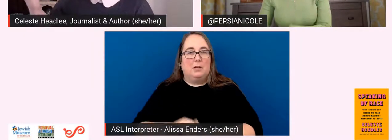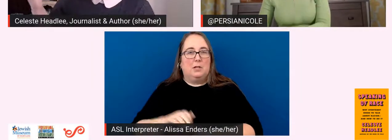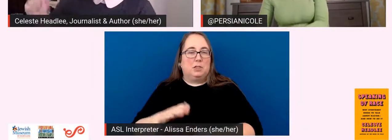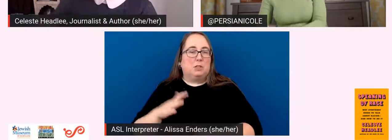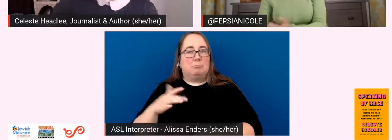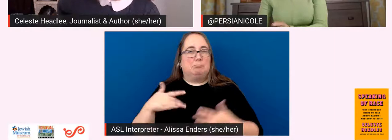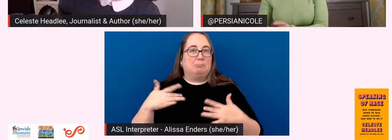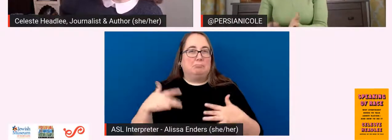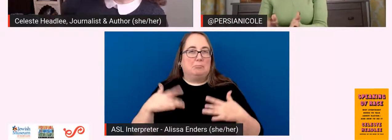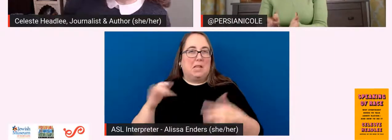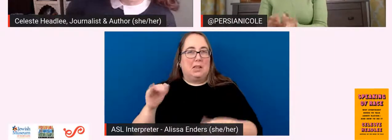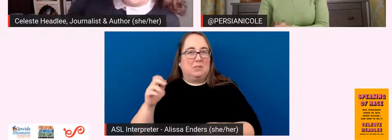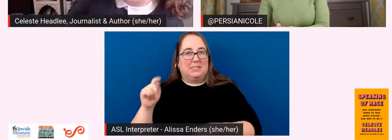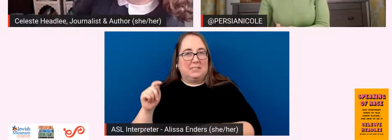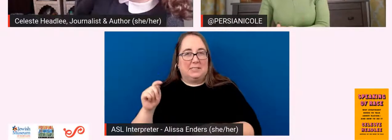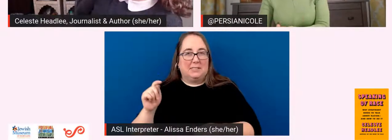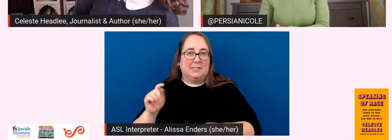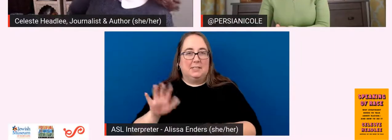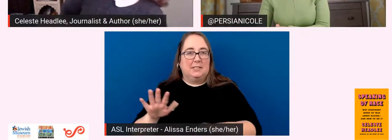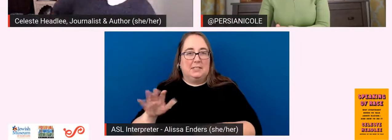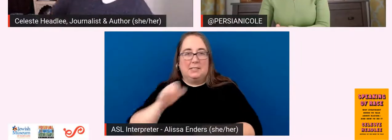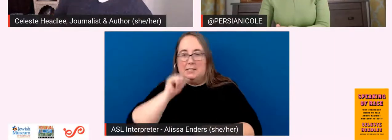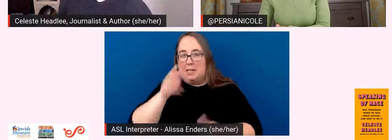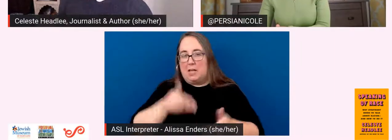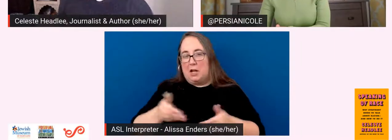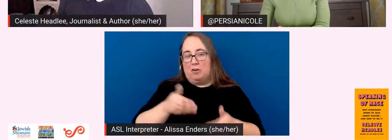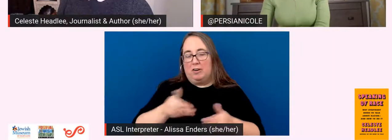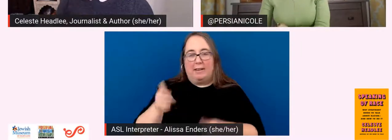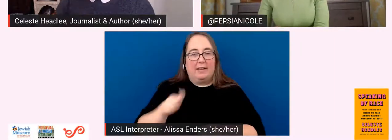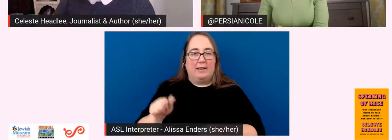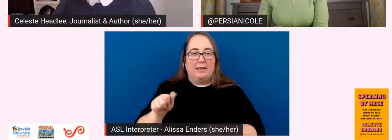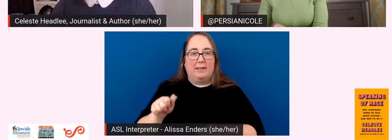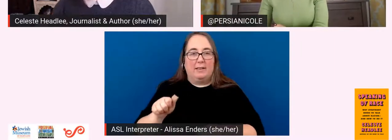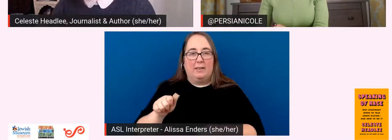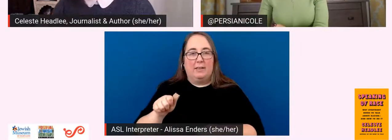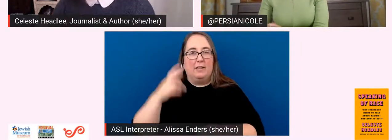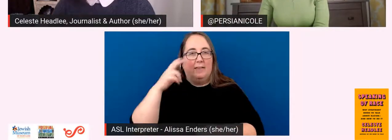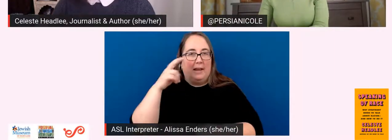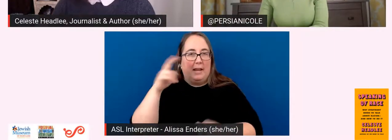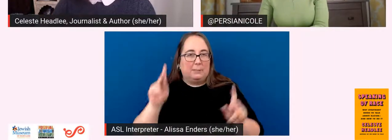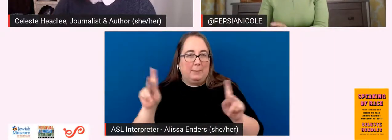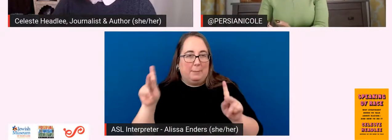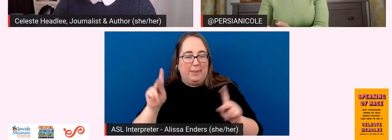No. I'm just casually not hiring any, you know, Latinx people.